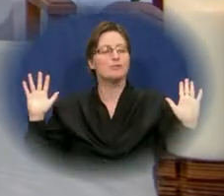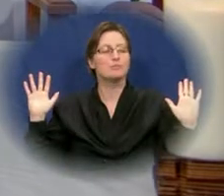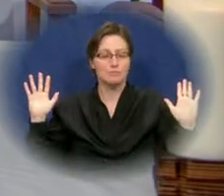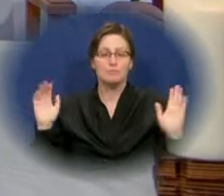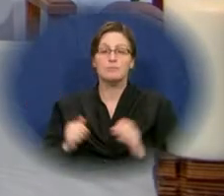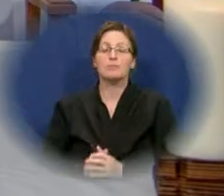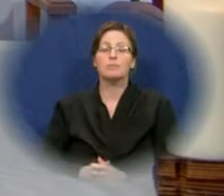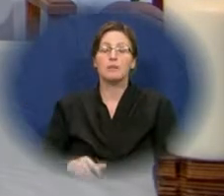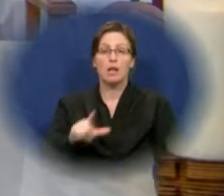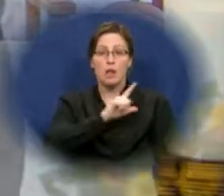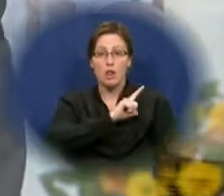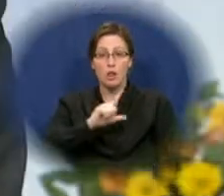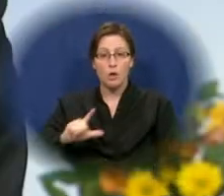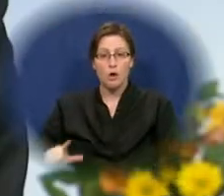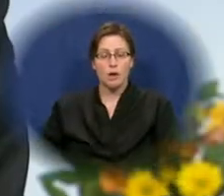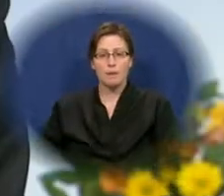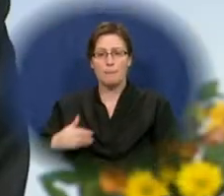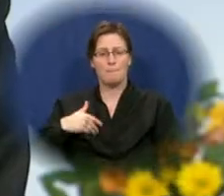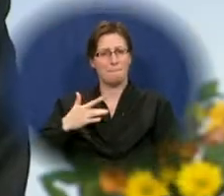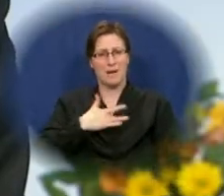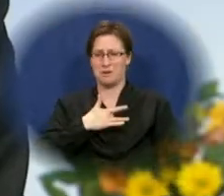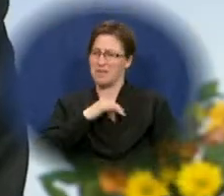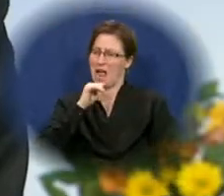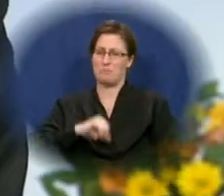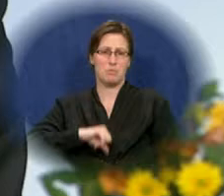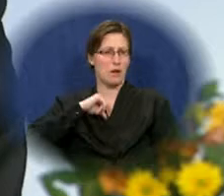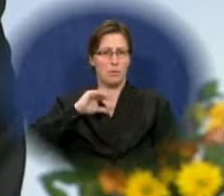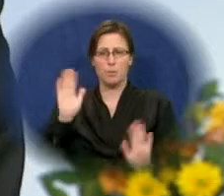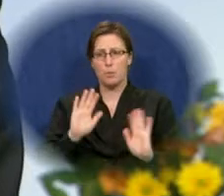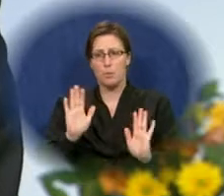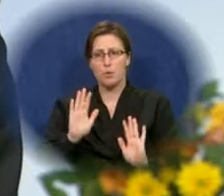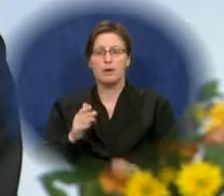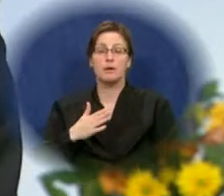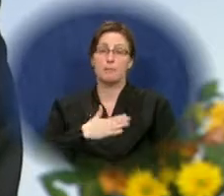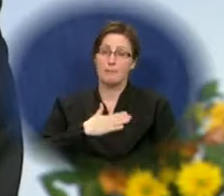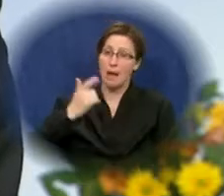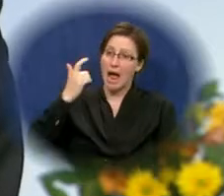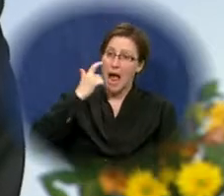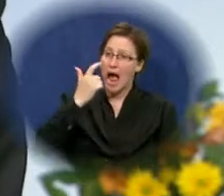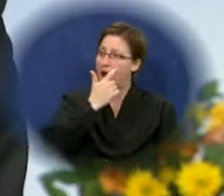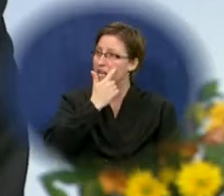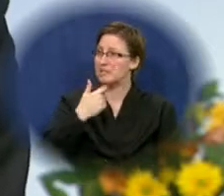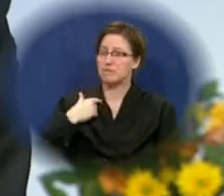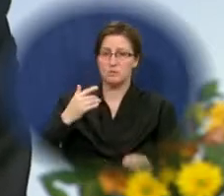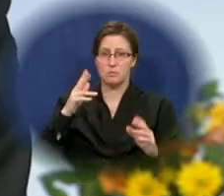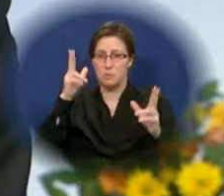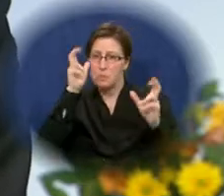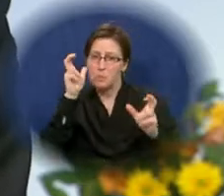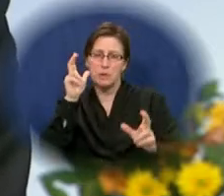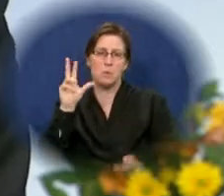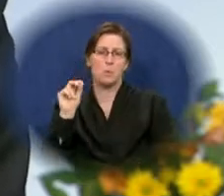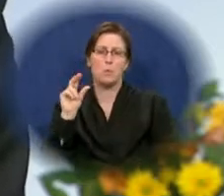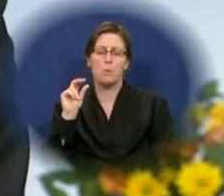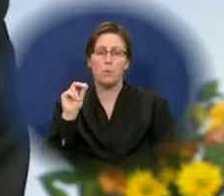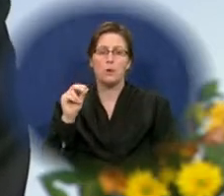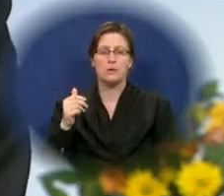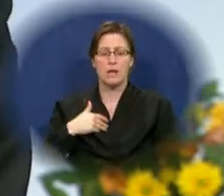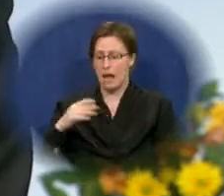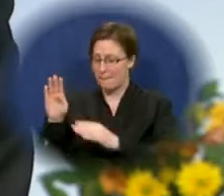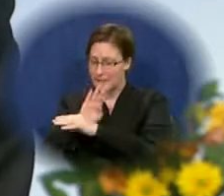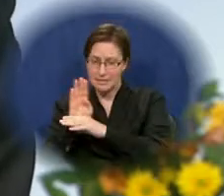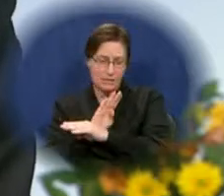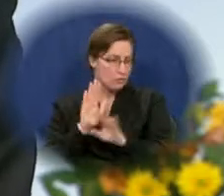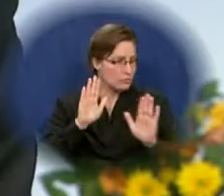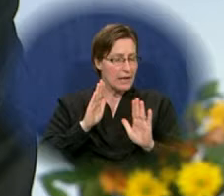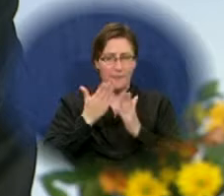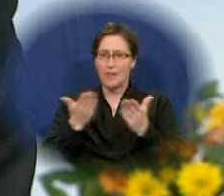In you, Lord, I have found my peace. O Lord, my heart is not proud, nor are my eyes haughty. I busy not myself with great